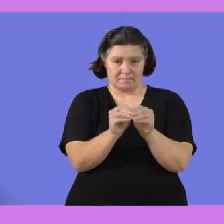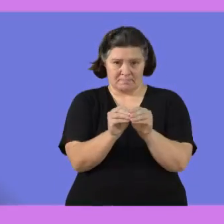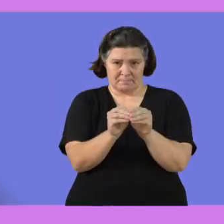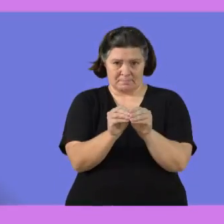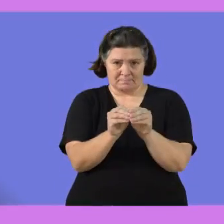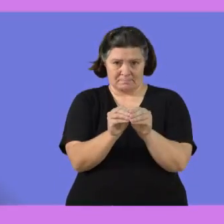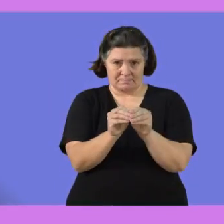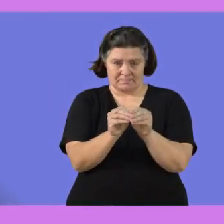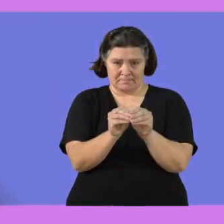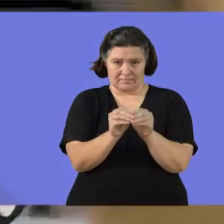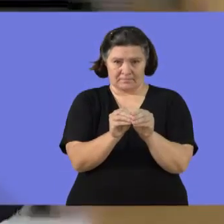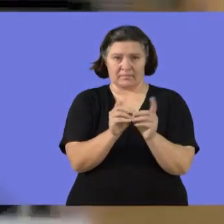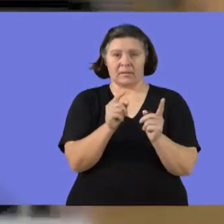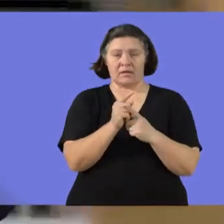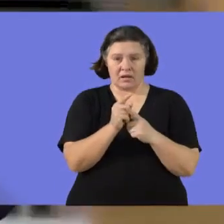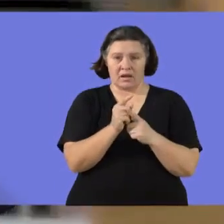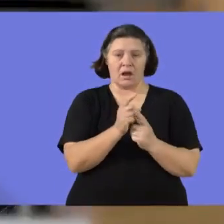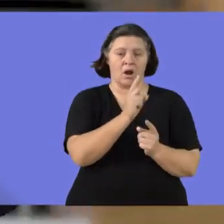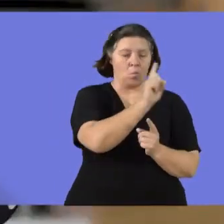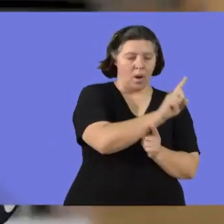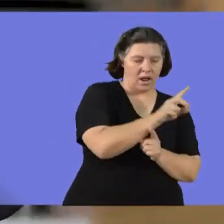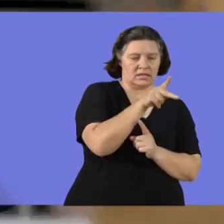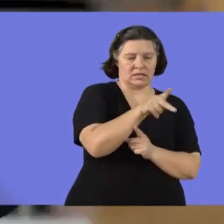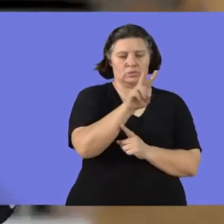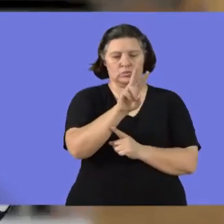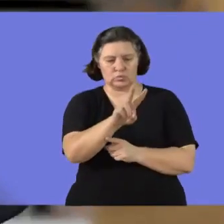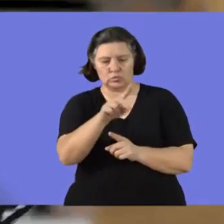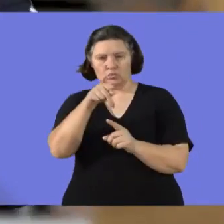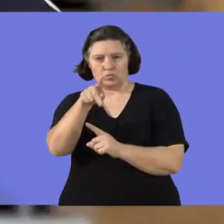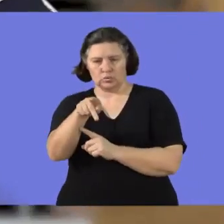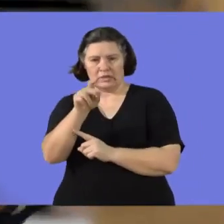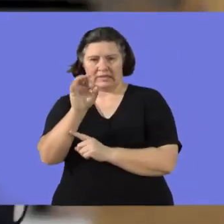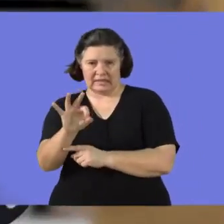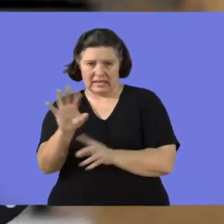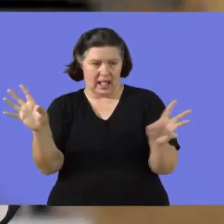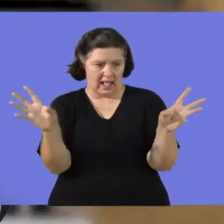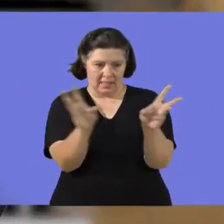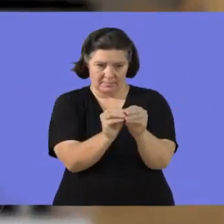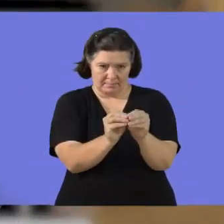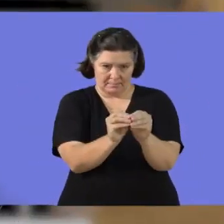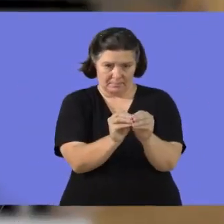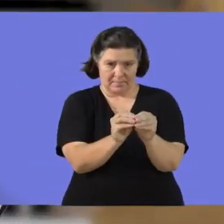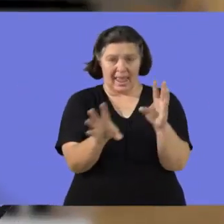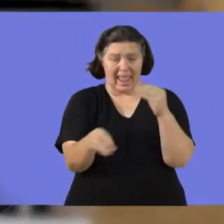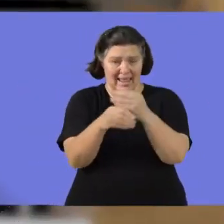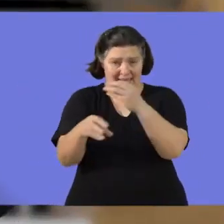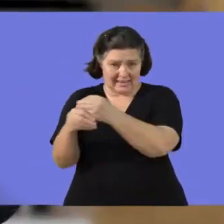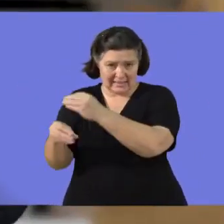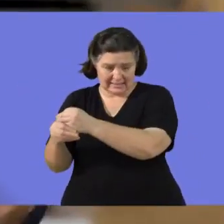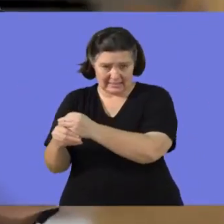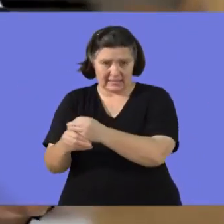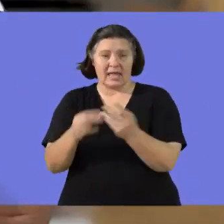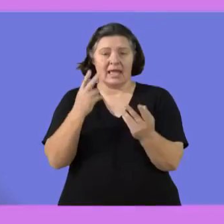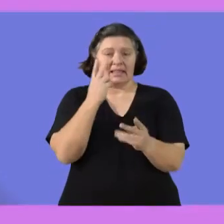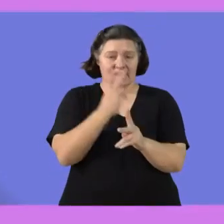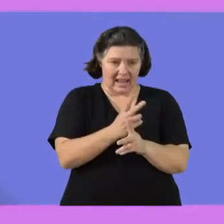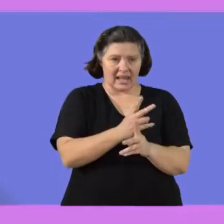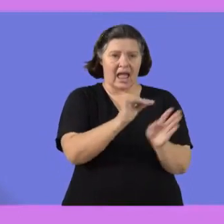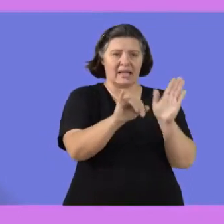remember, number 1, you get the sum of the values in that particular ratio. And from there,